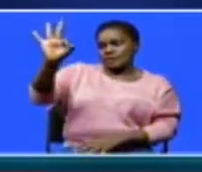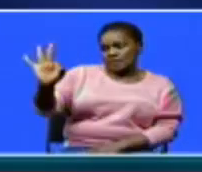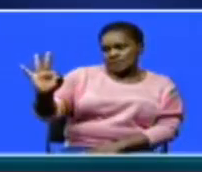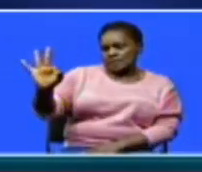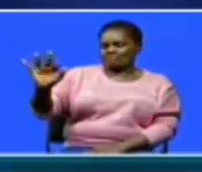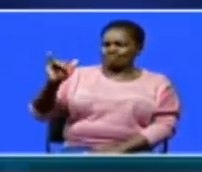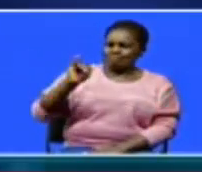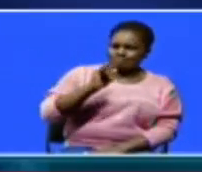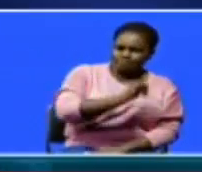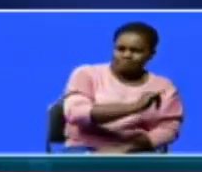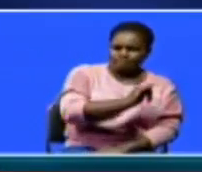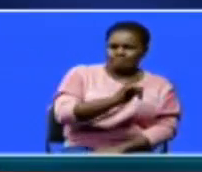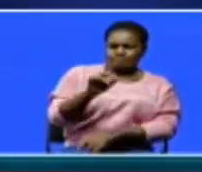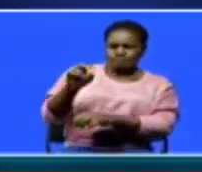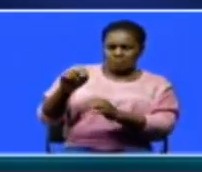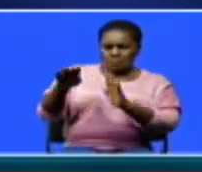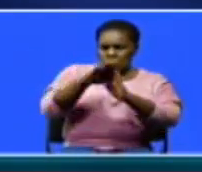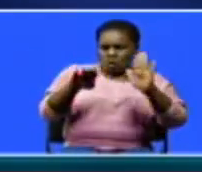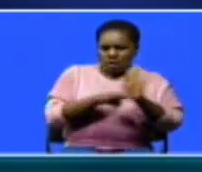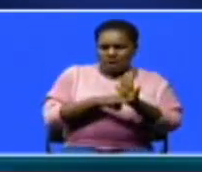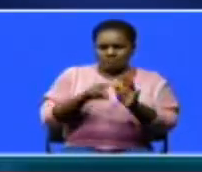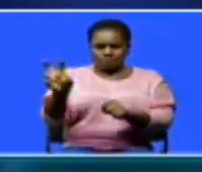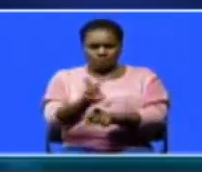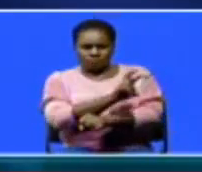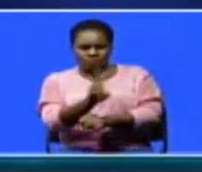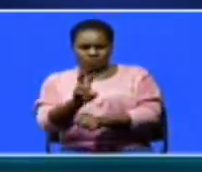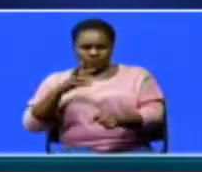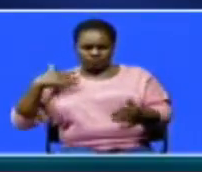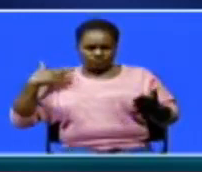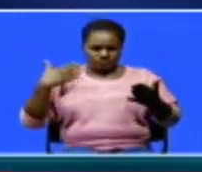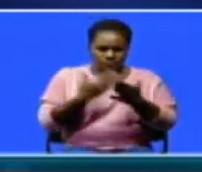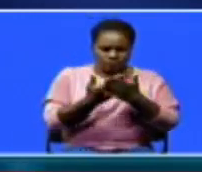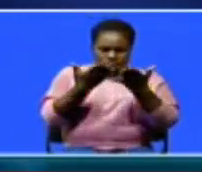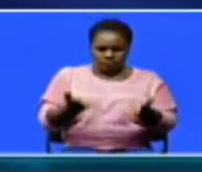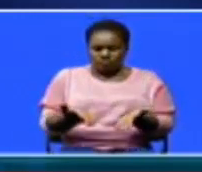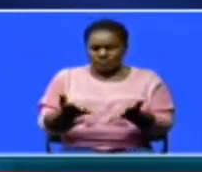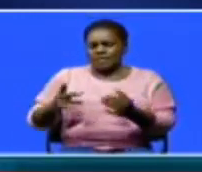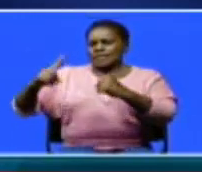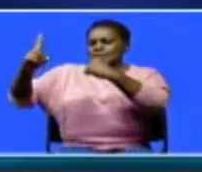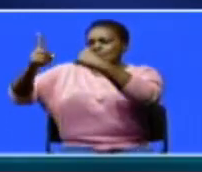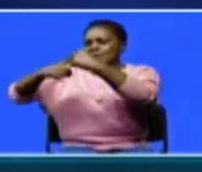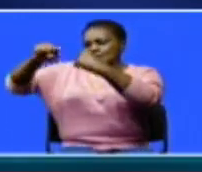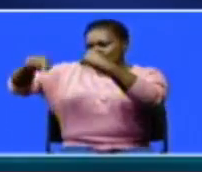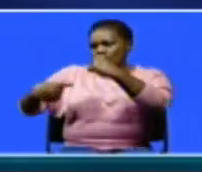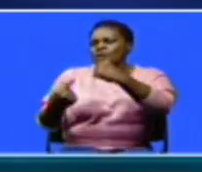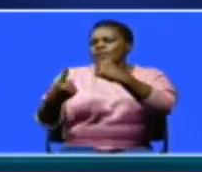573 remain in our monitoring program. To date, a total of